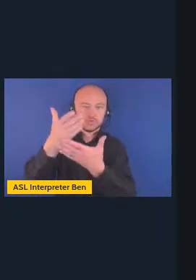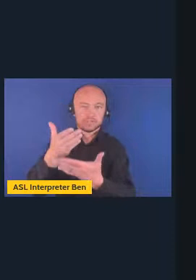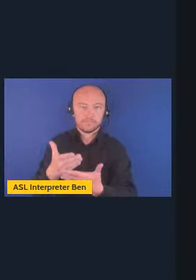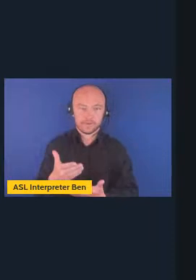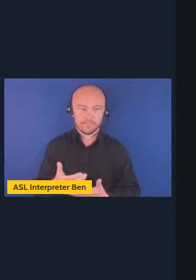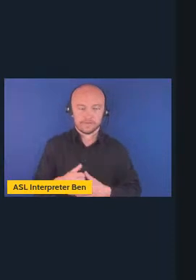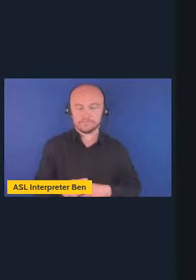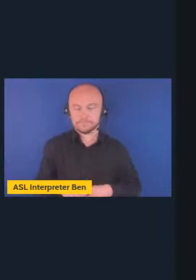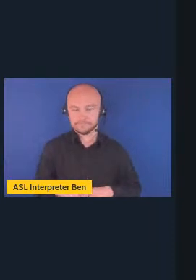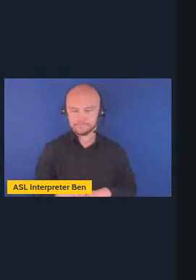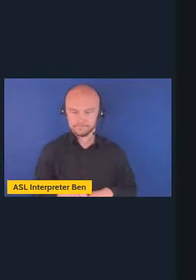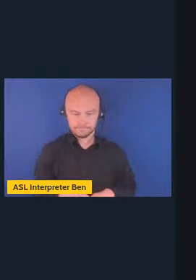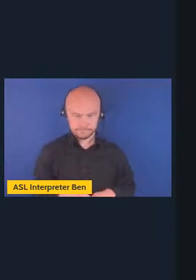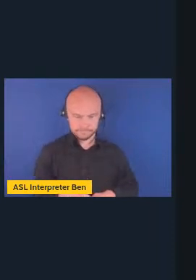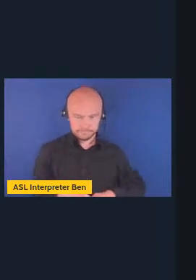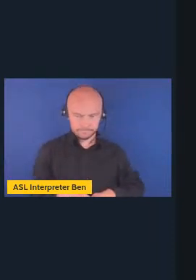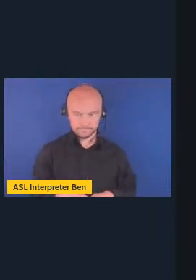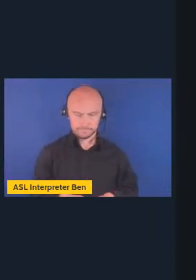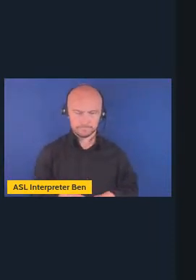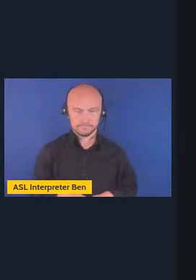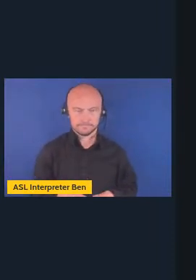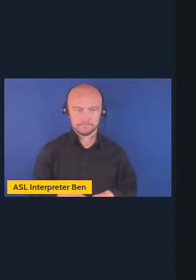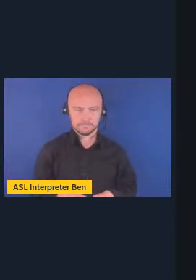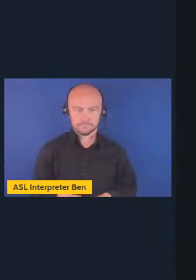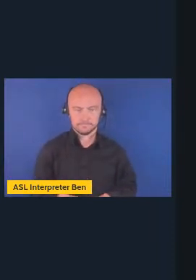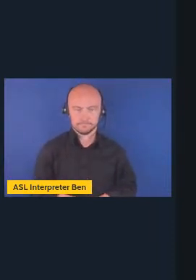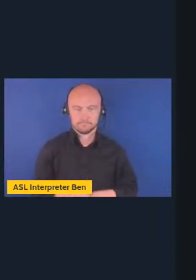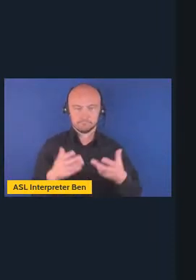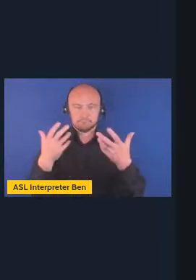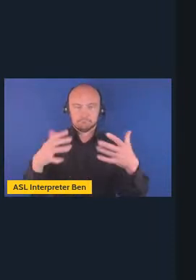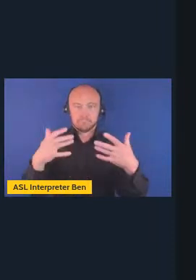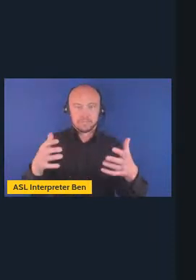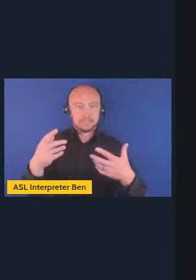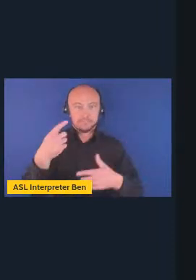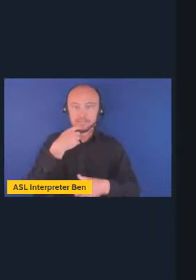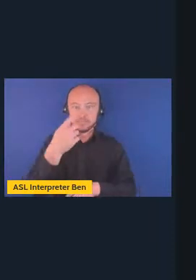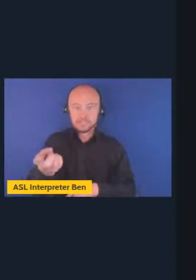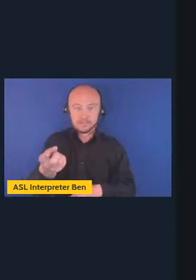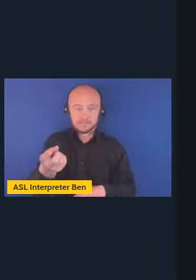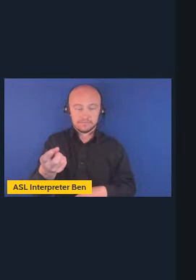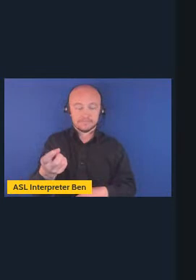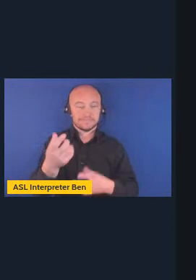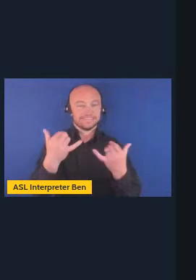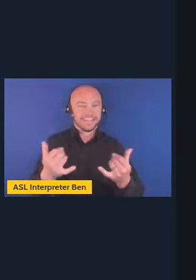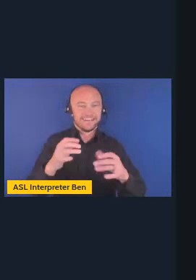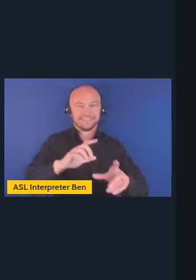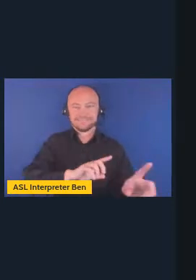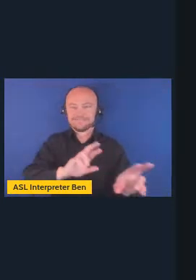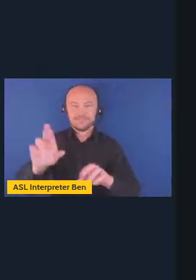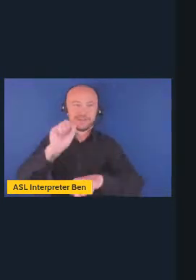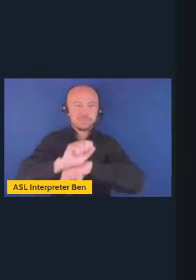to verify that it works. That's it. That's what I want to tell. Now let's code.